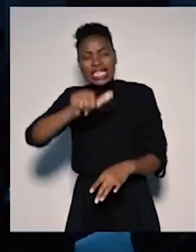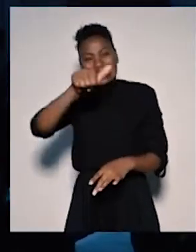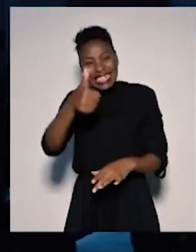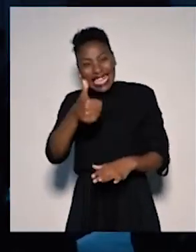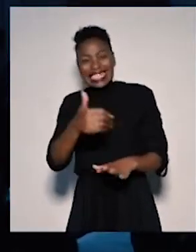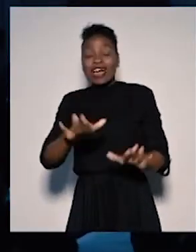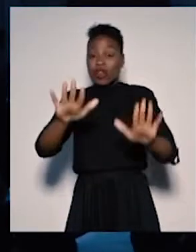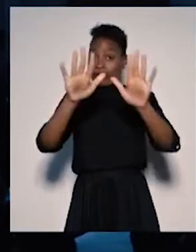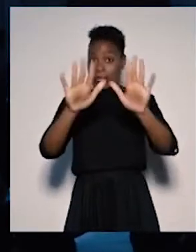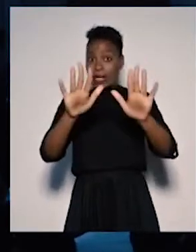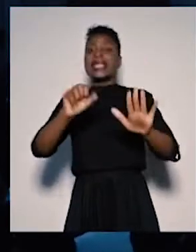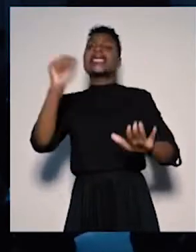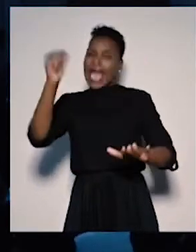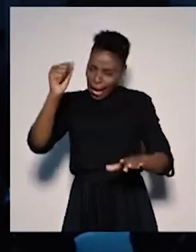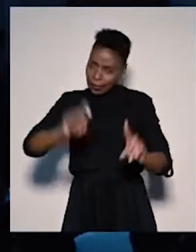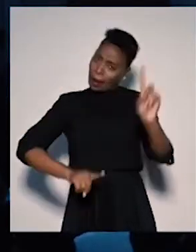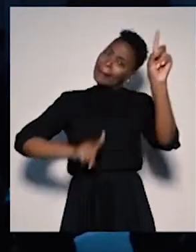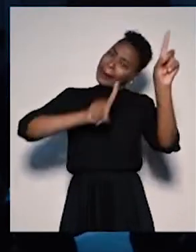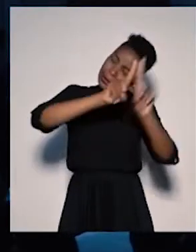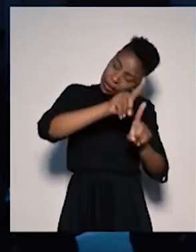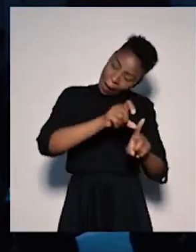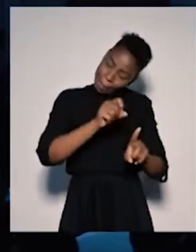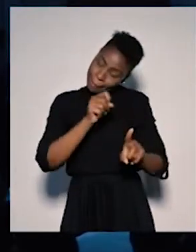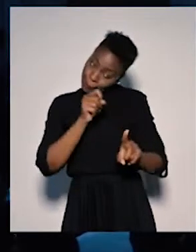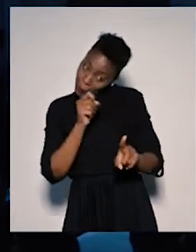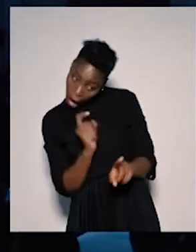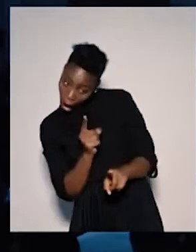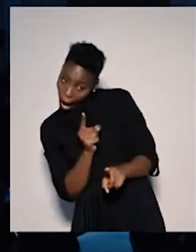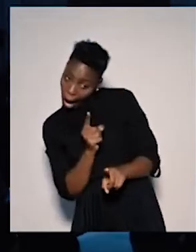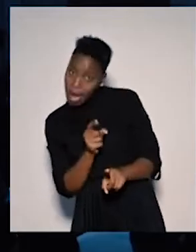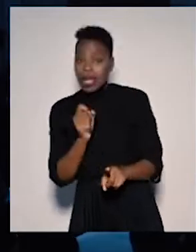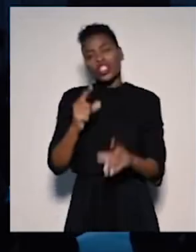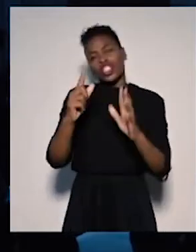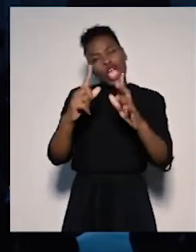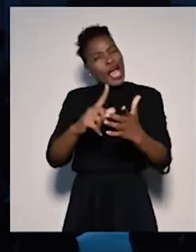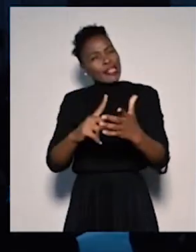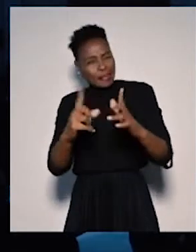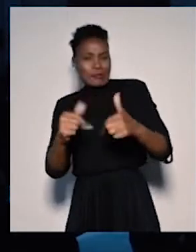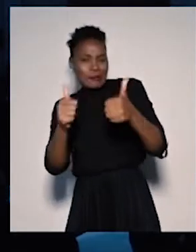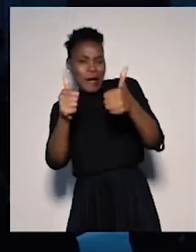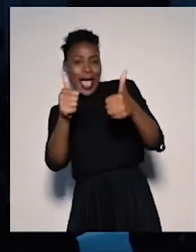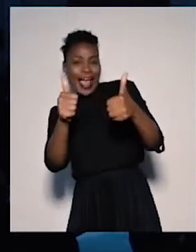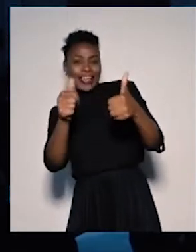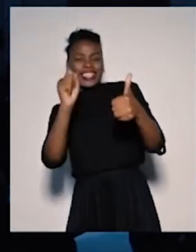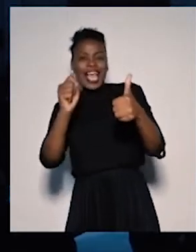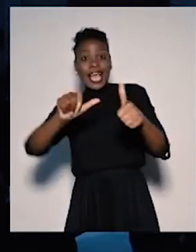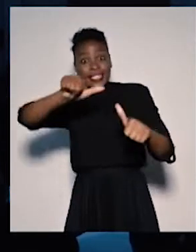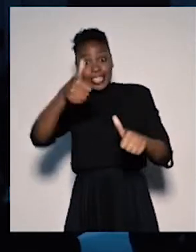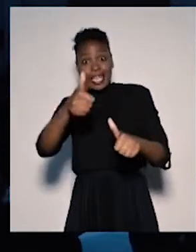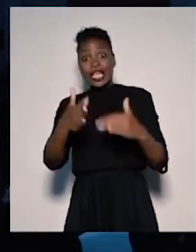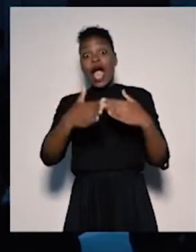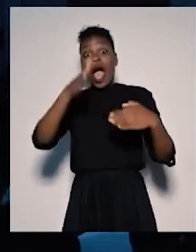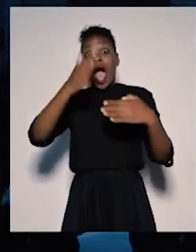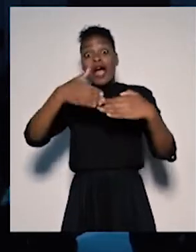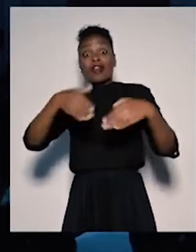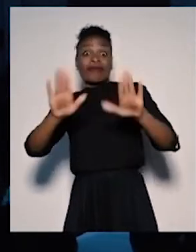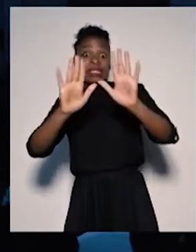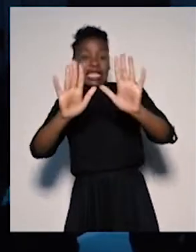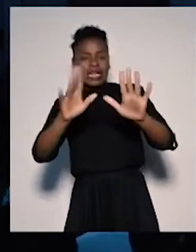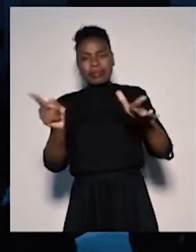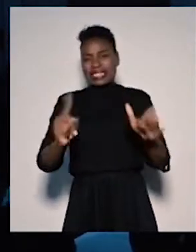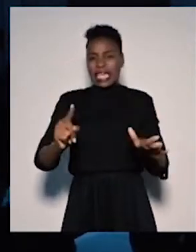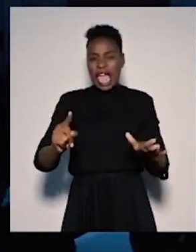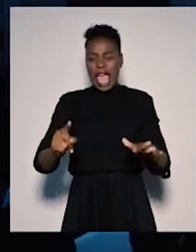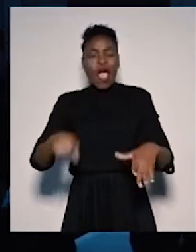10. When now pass it, Mara, you did well, Mara, it's 6 out of 10, right? You didn't ace your